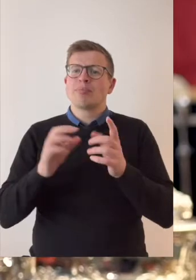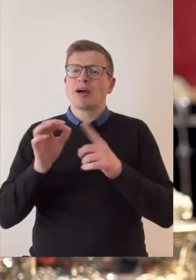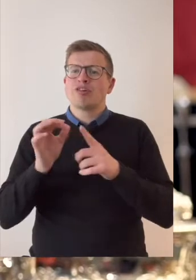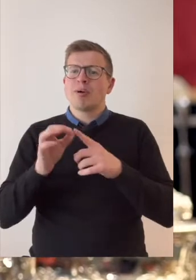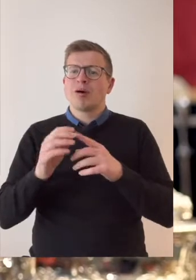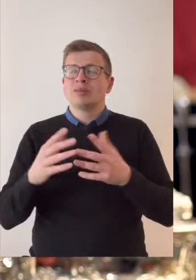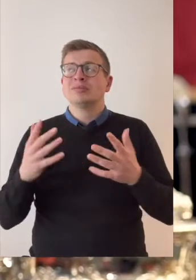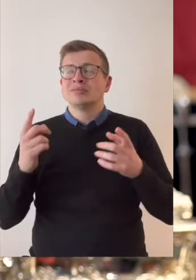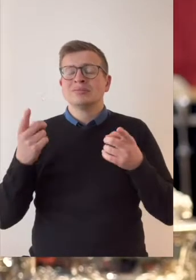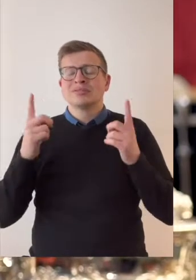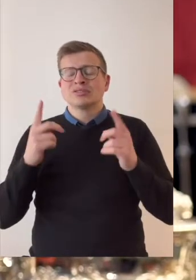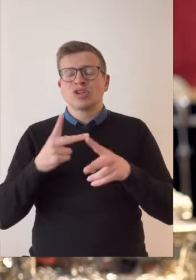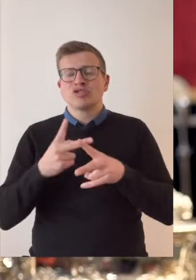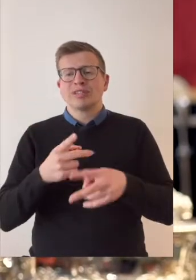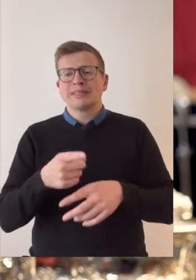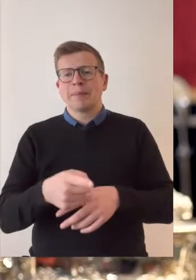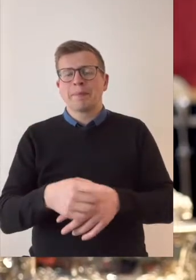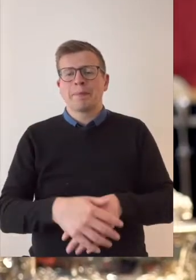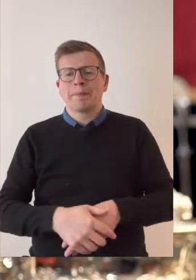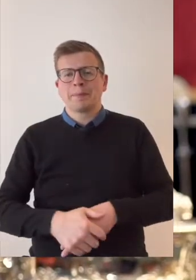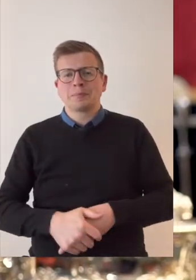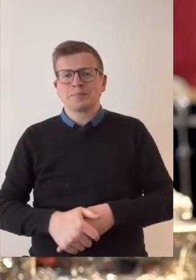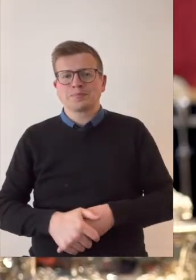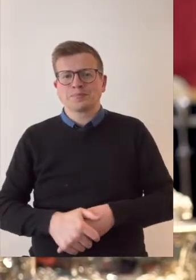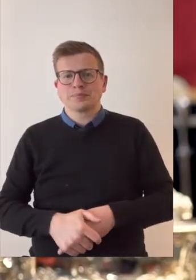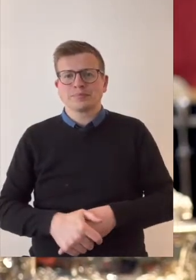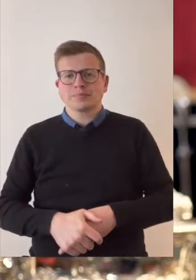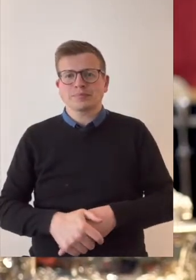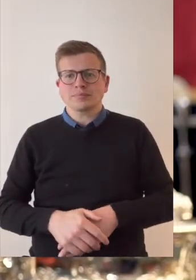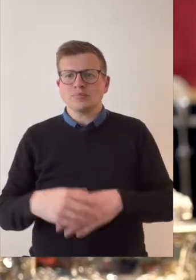Paramore, God rest him,